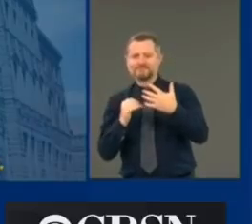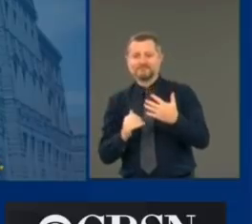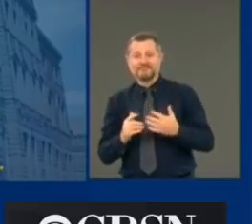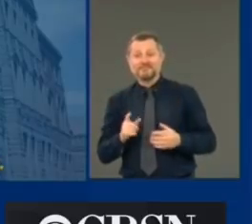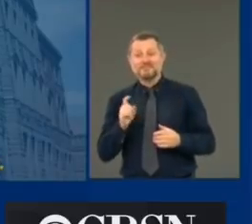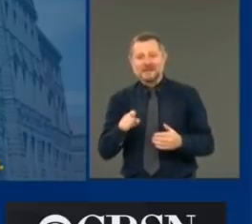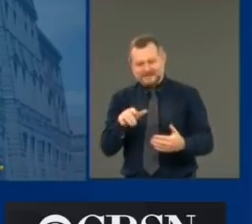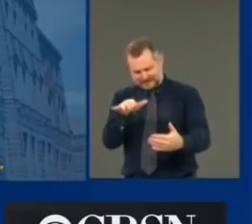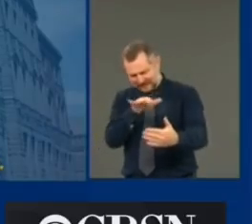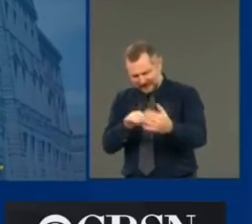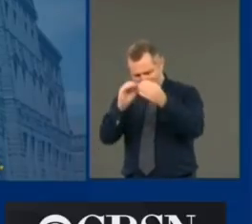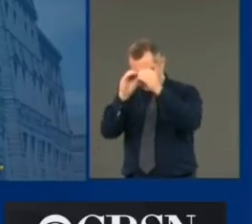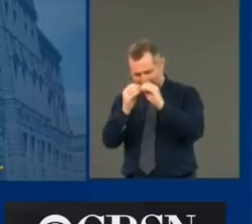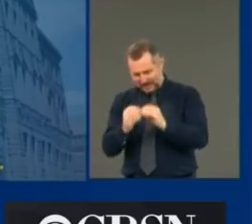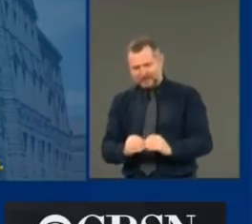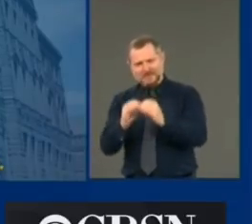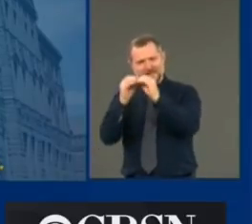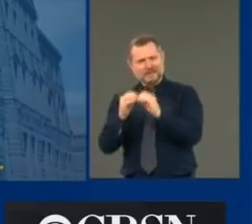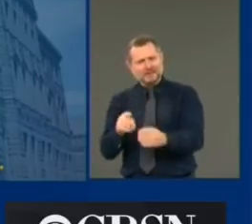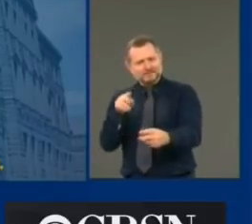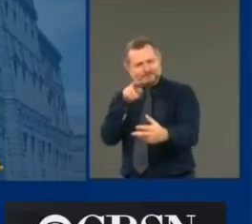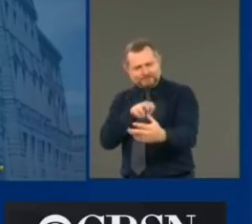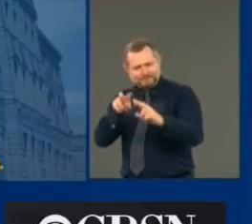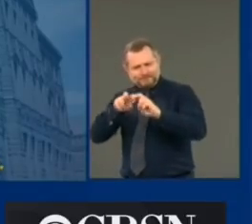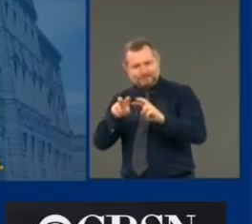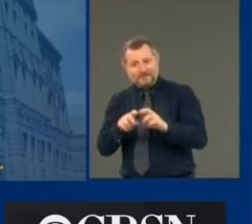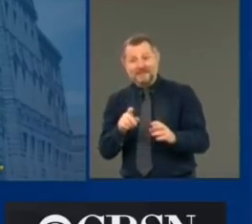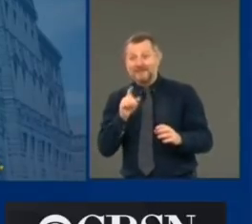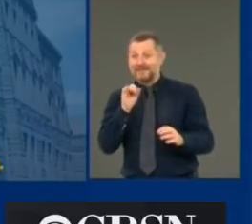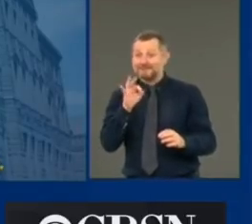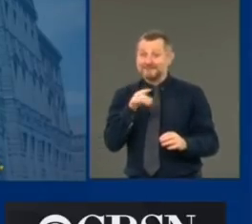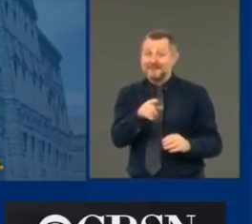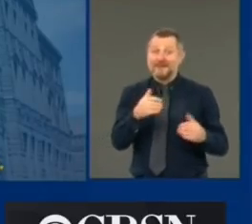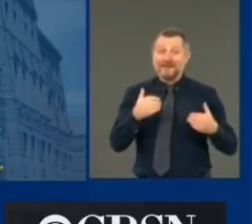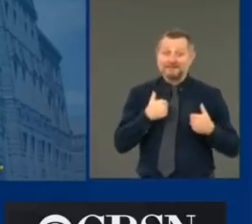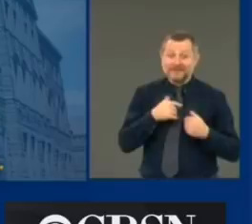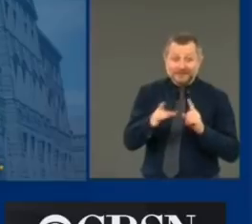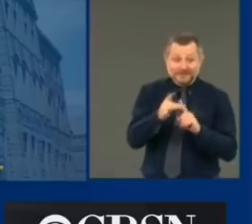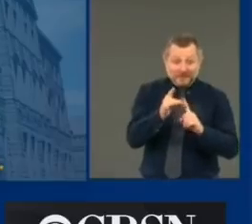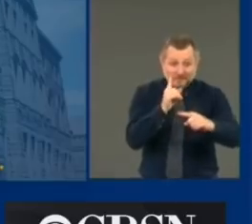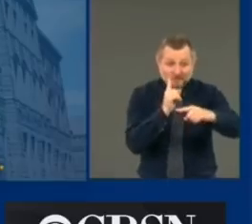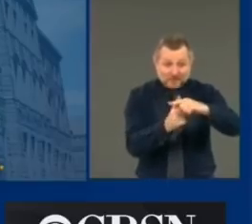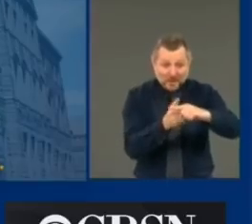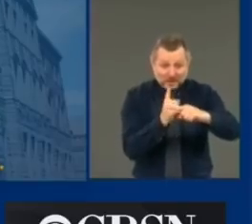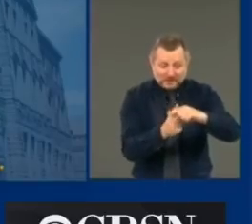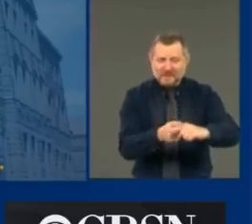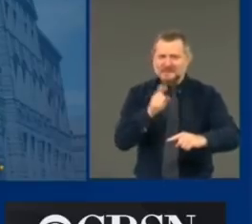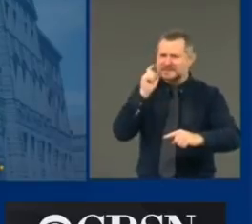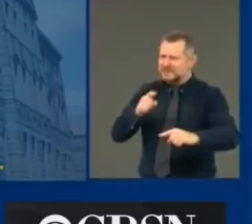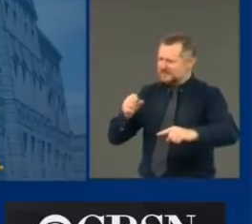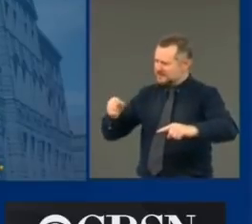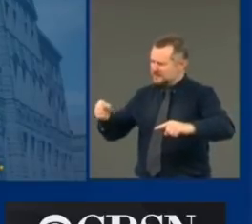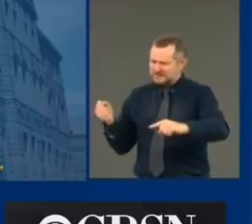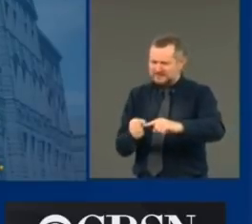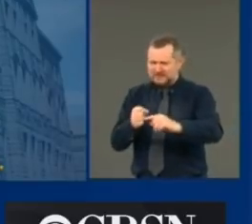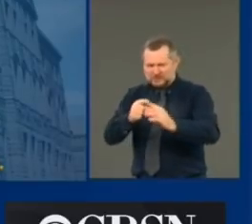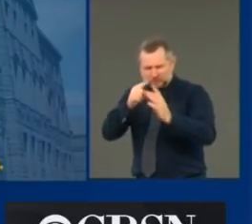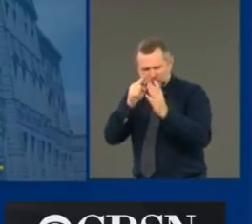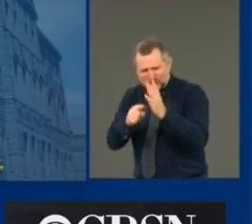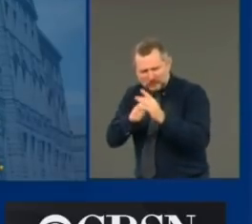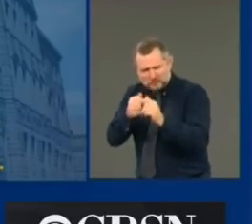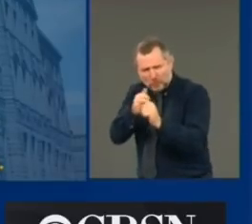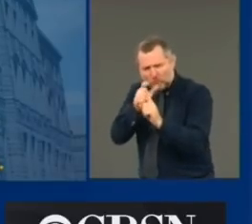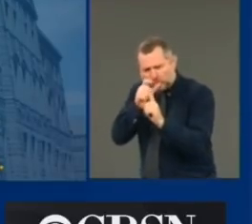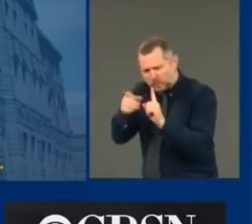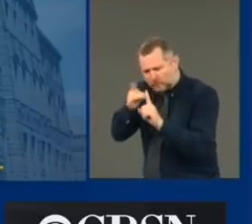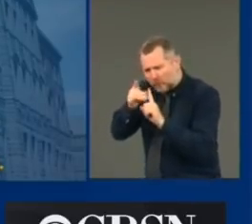data. When they find those positive cases, they have to trace those cases back. Where are